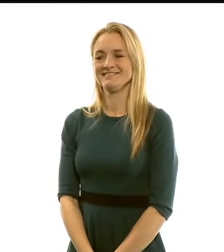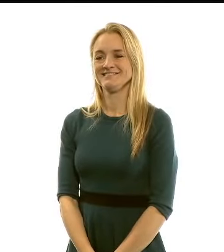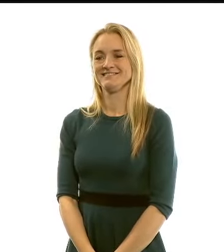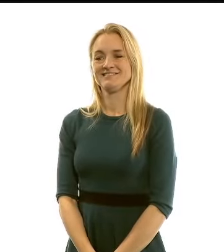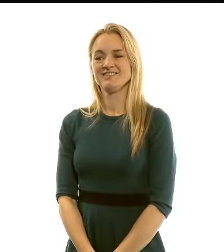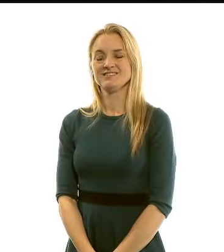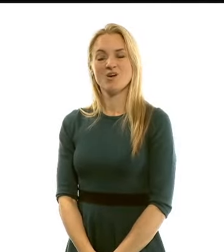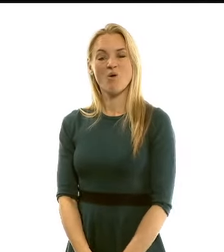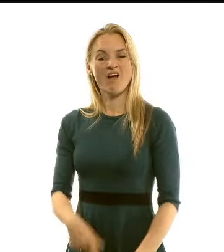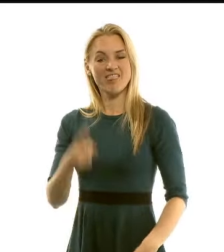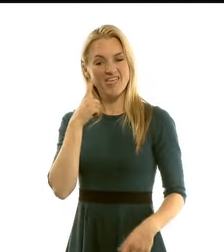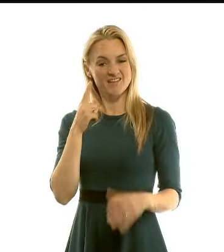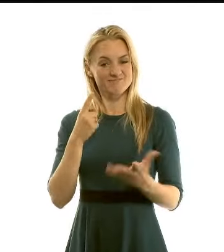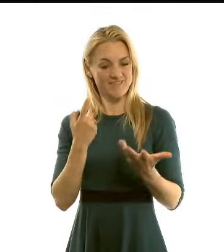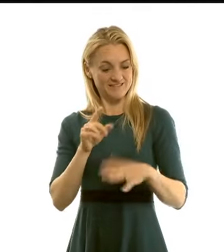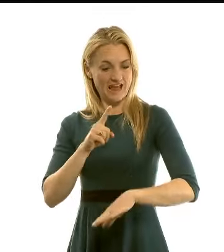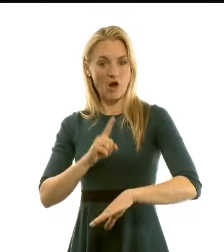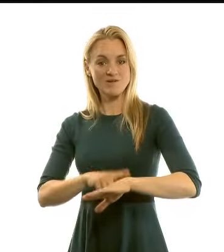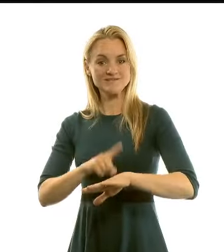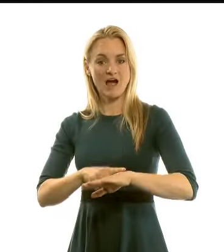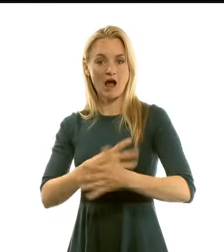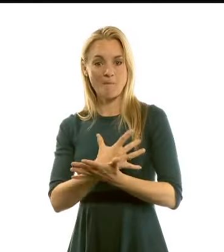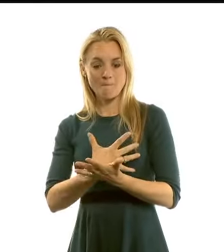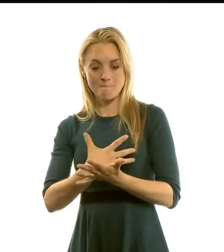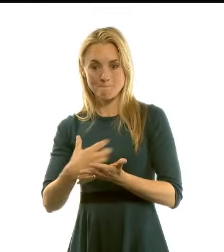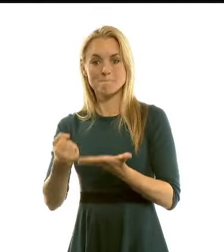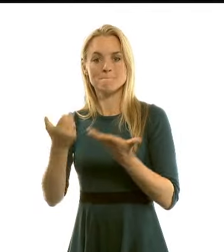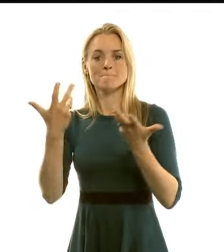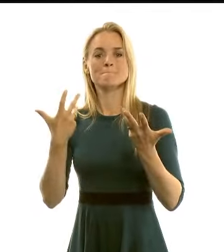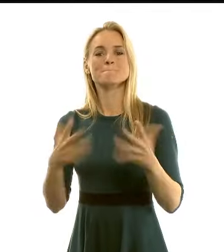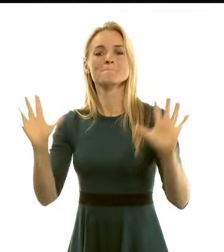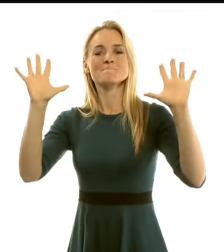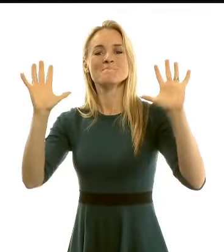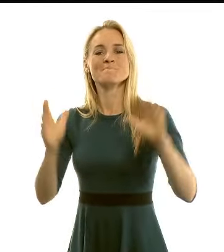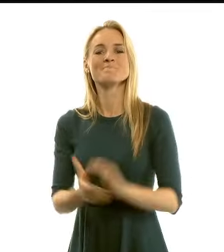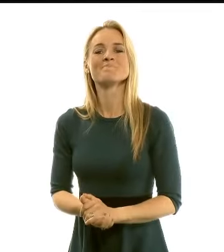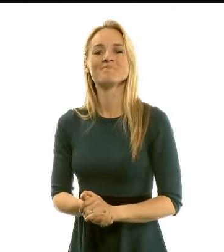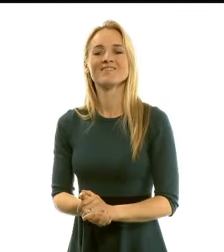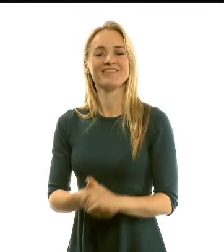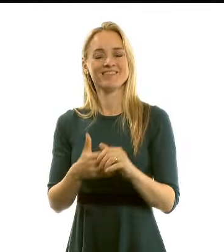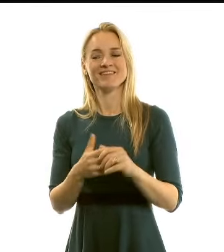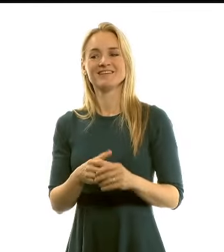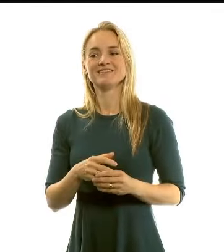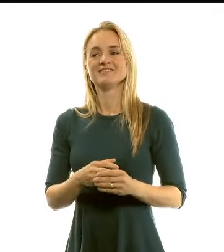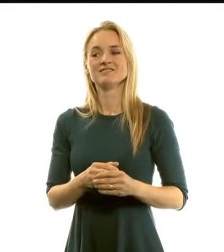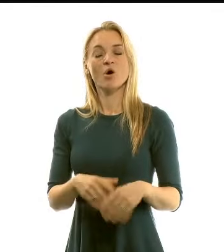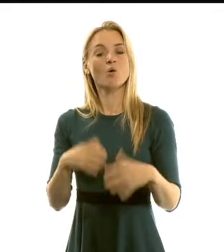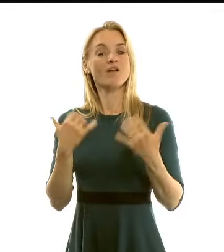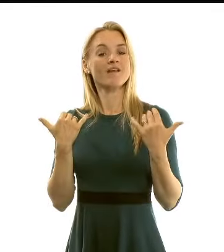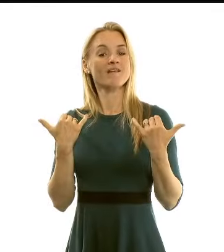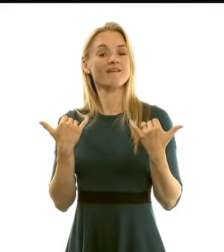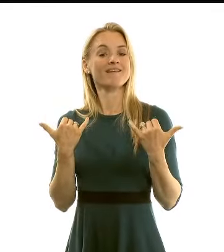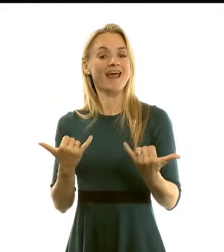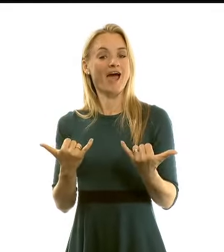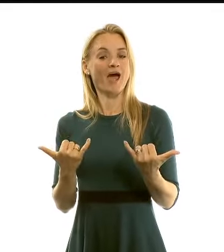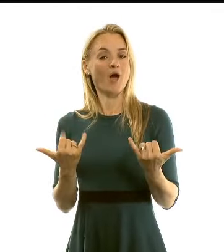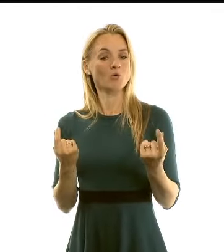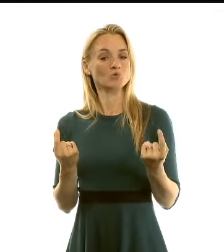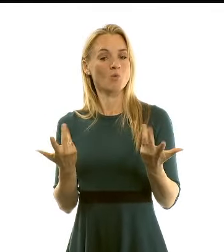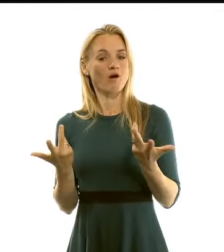just about all we have time for. The final brick has been clicked into place, and that's all that's left to do right now is admire this